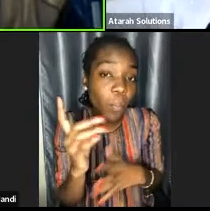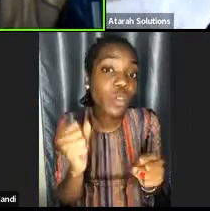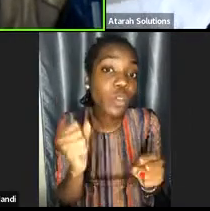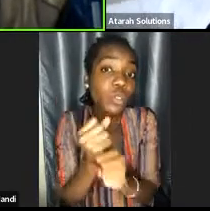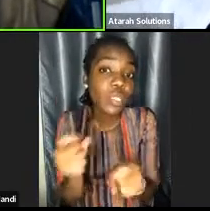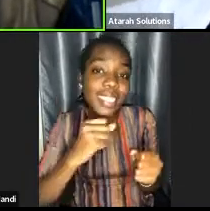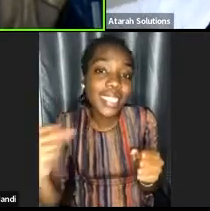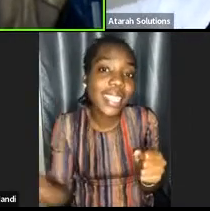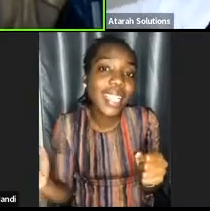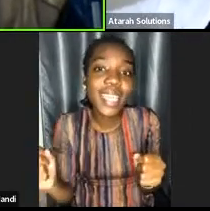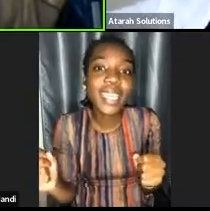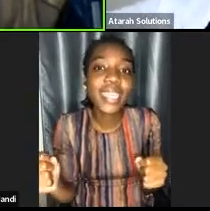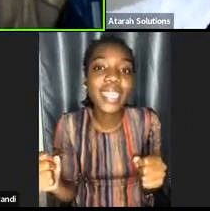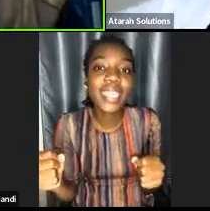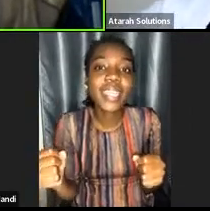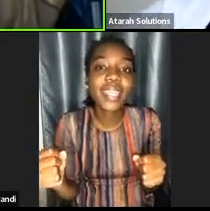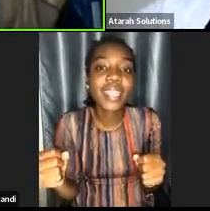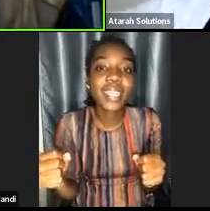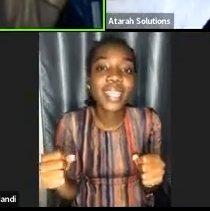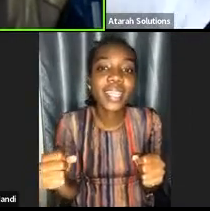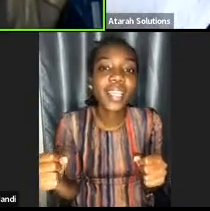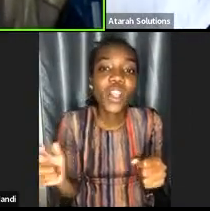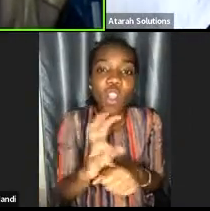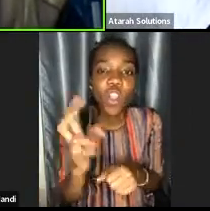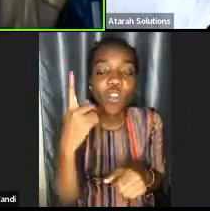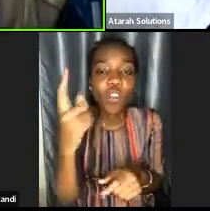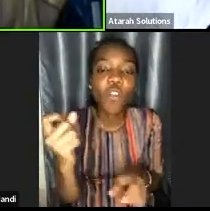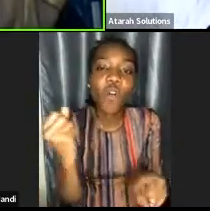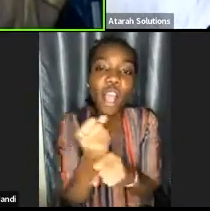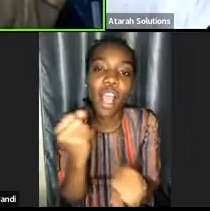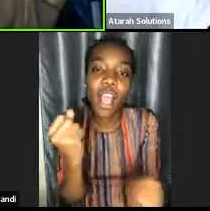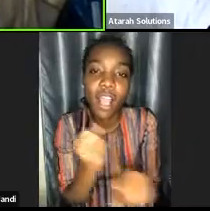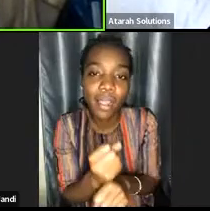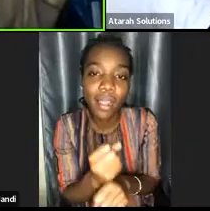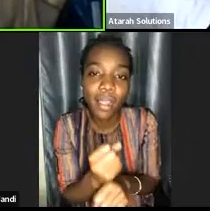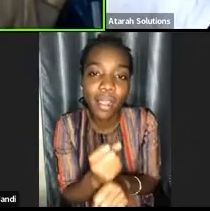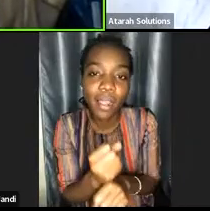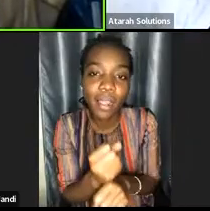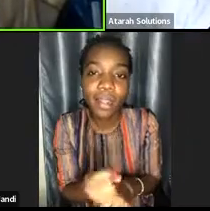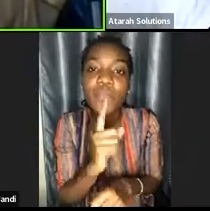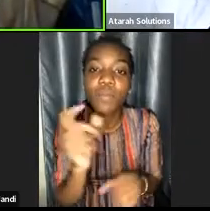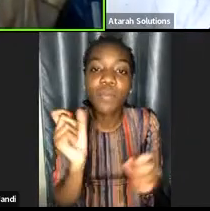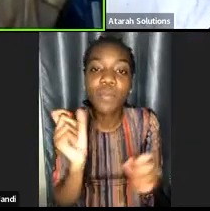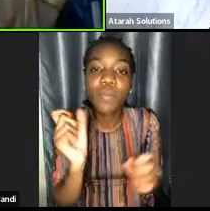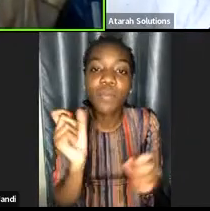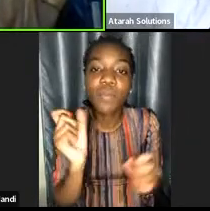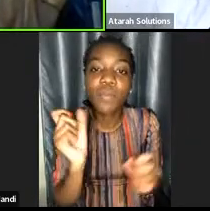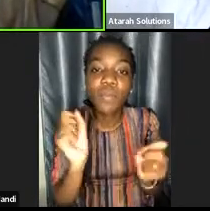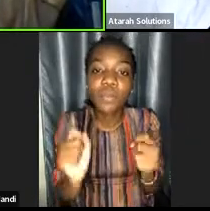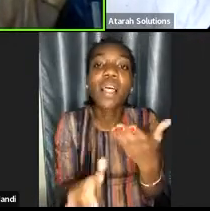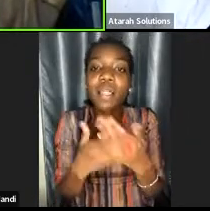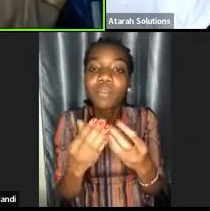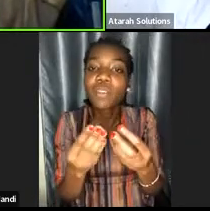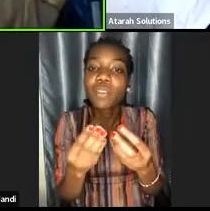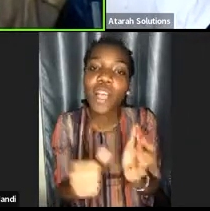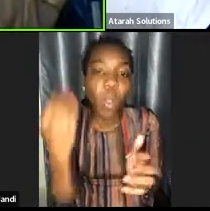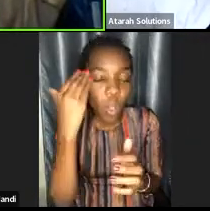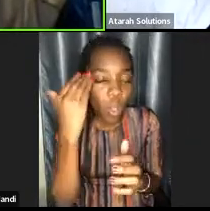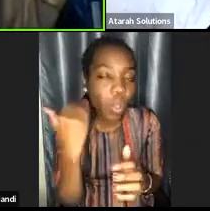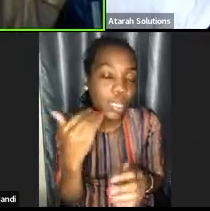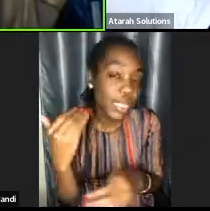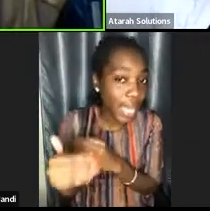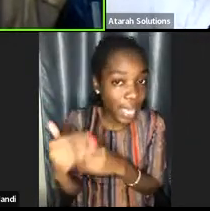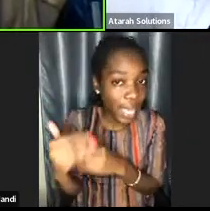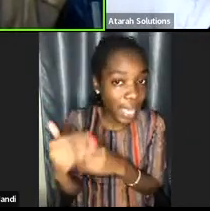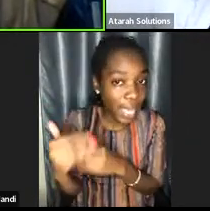can always be able to help resolve matters in a court near you, and the judiciary is paying 20,000 per